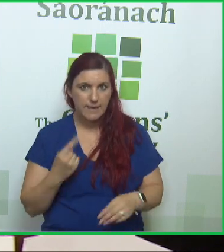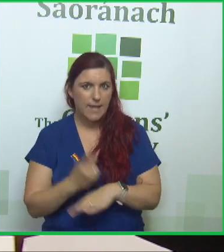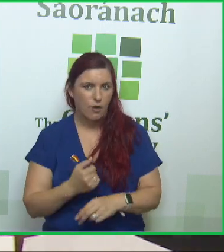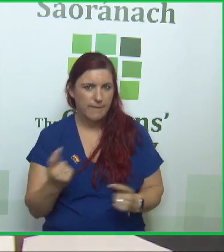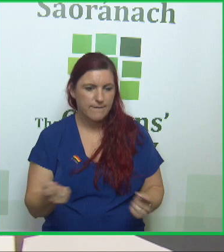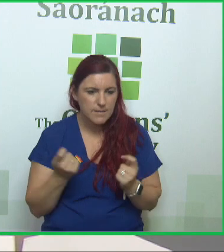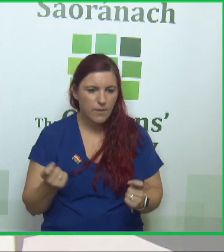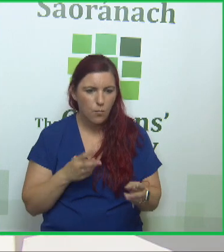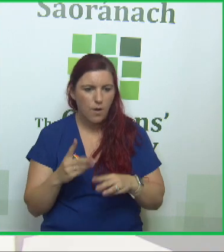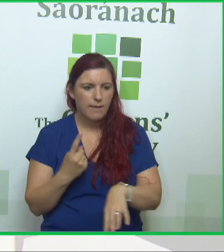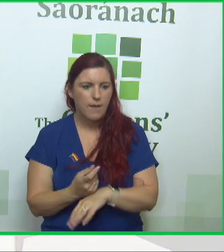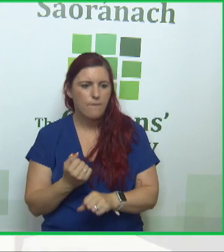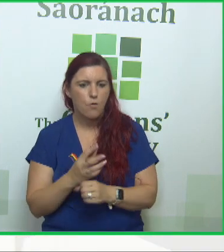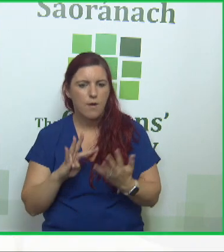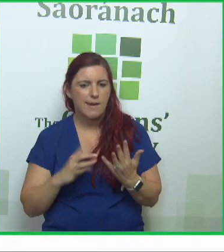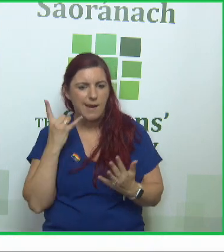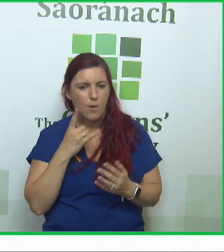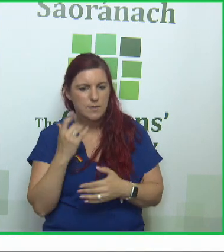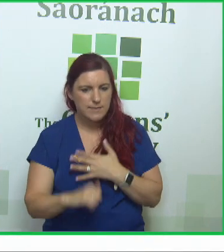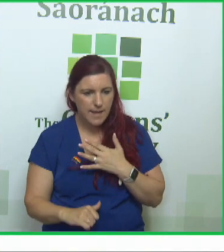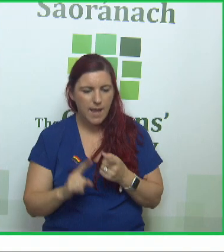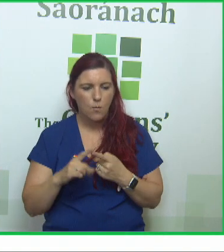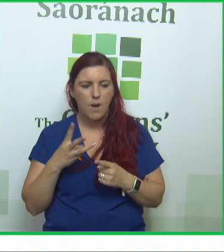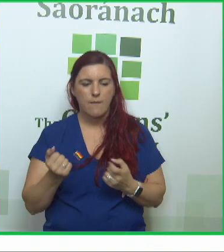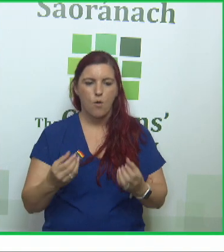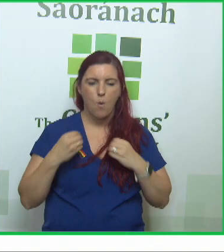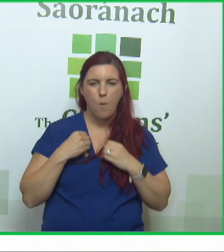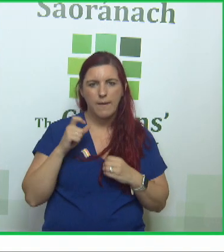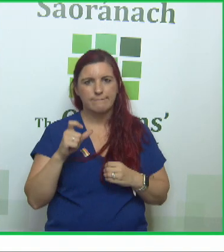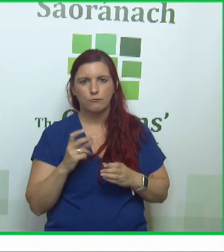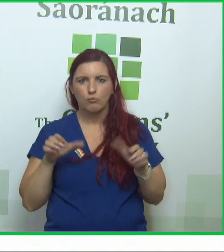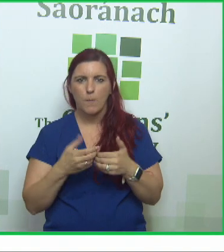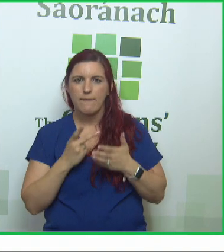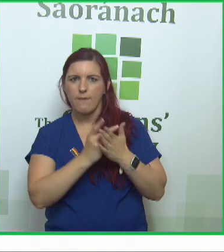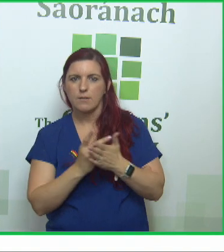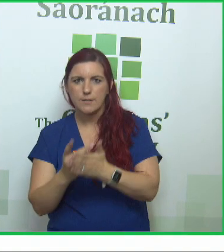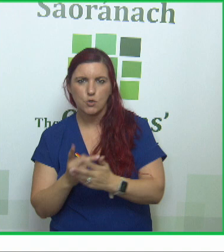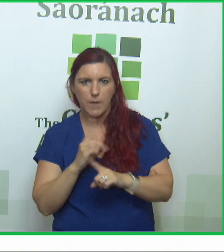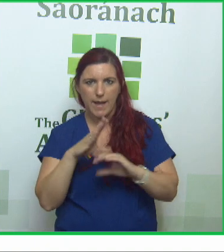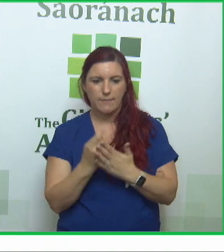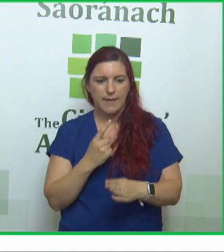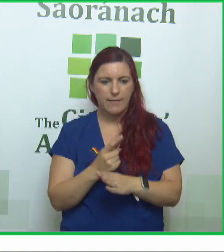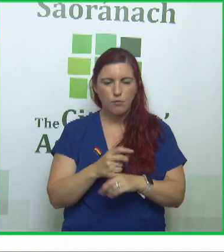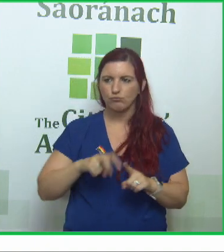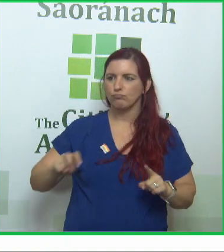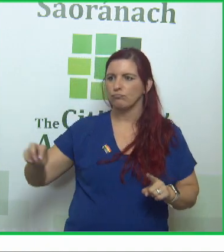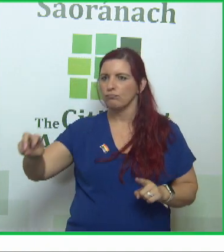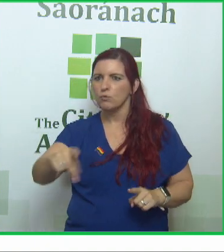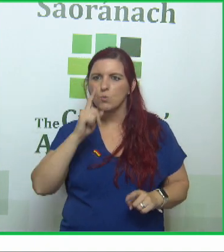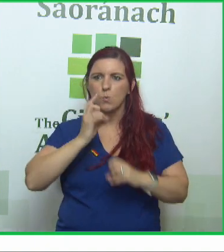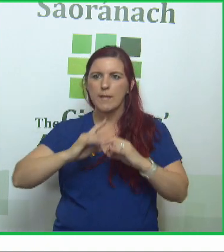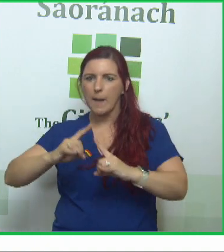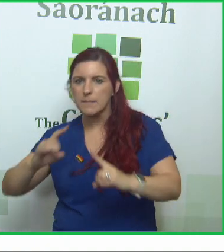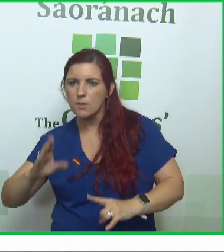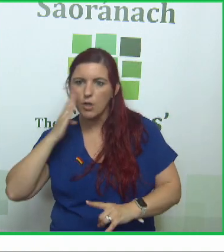be operating there for about 9 hours of the day, and we'll have our wonderful volunteers doing outreach to the campsites. We're checking in with people, how they're getting